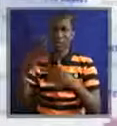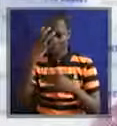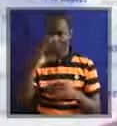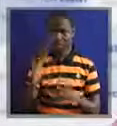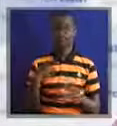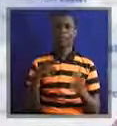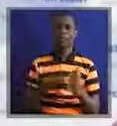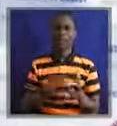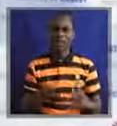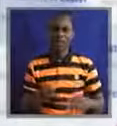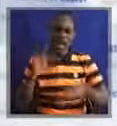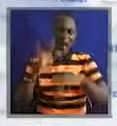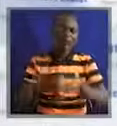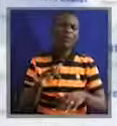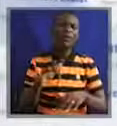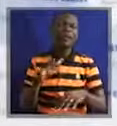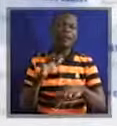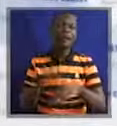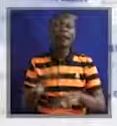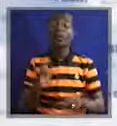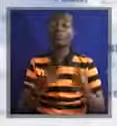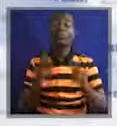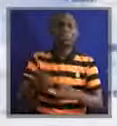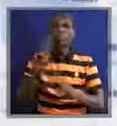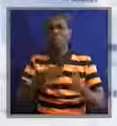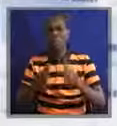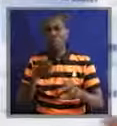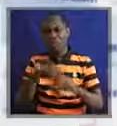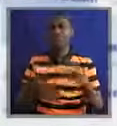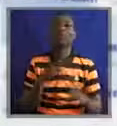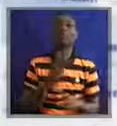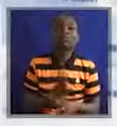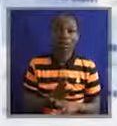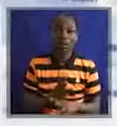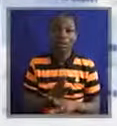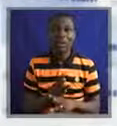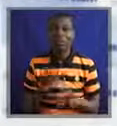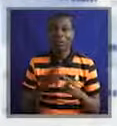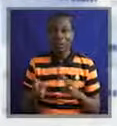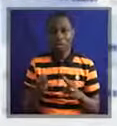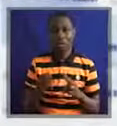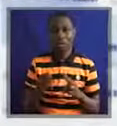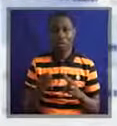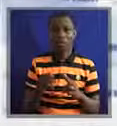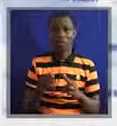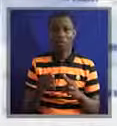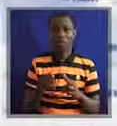affect nipa bebre ewo asetran mu ene de ya me no e kasai eno nti ana